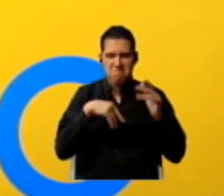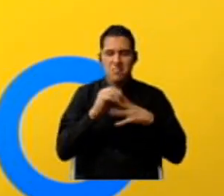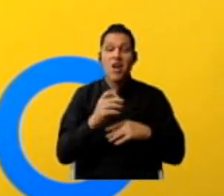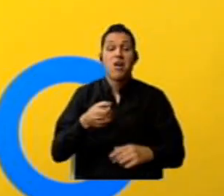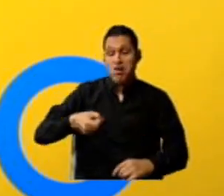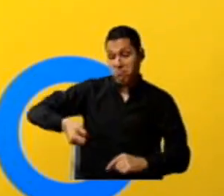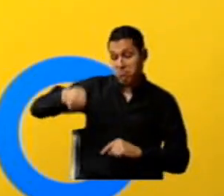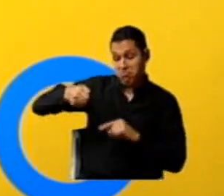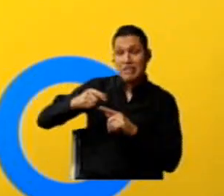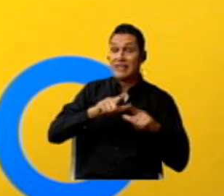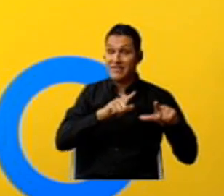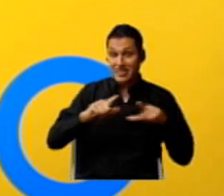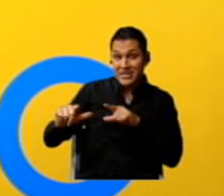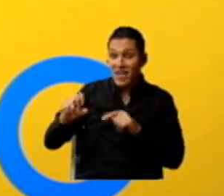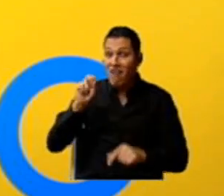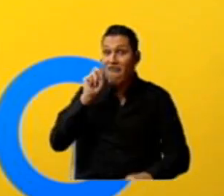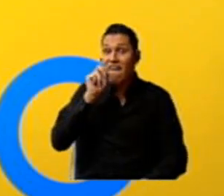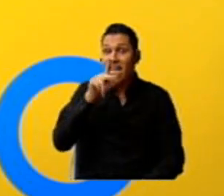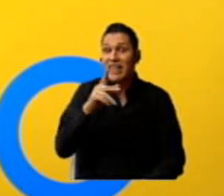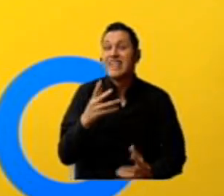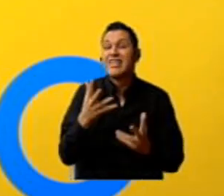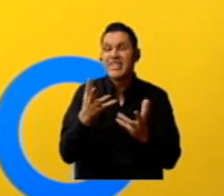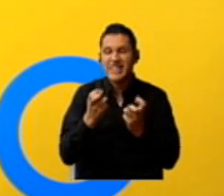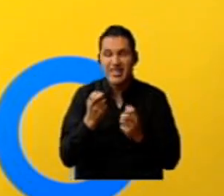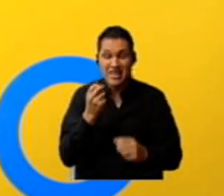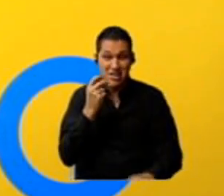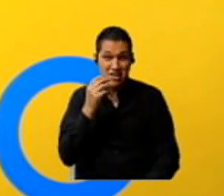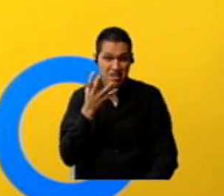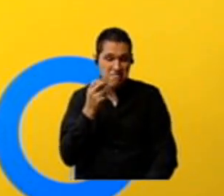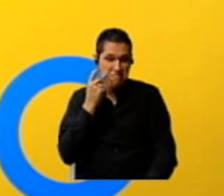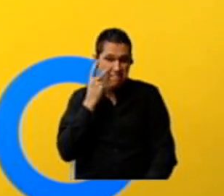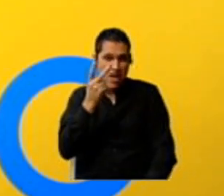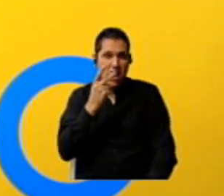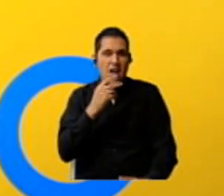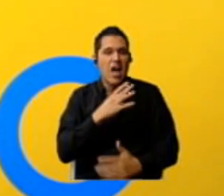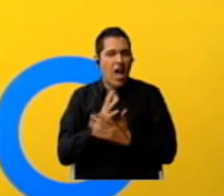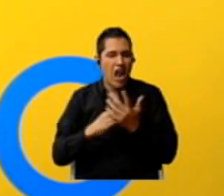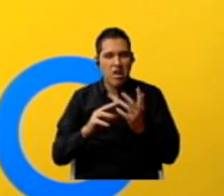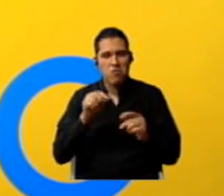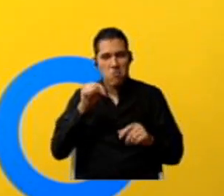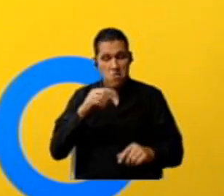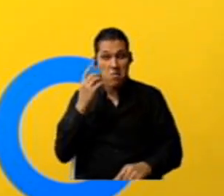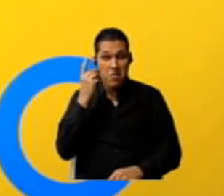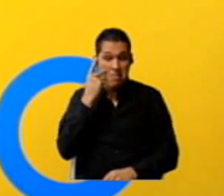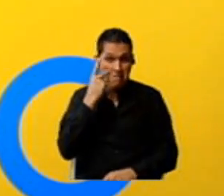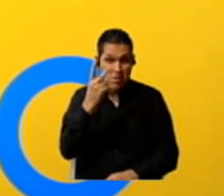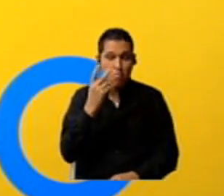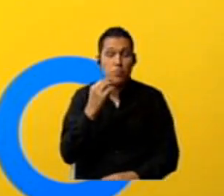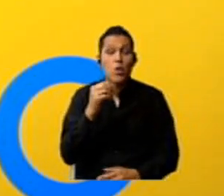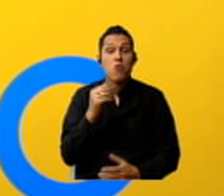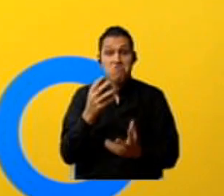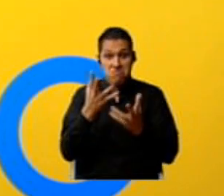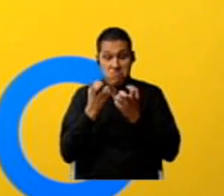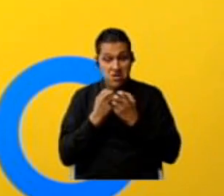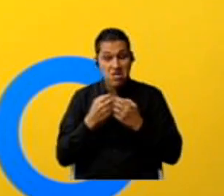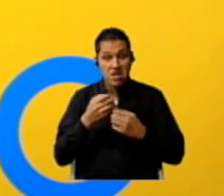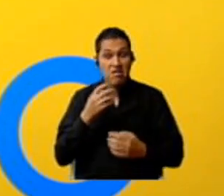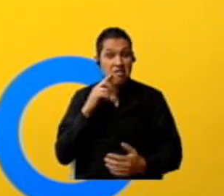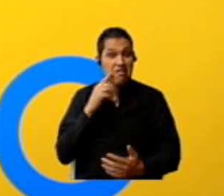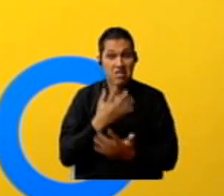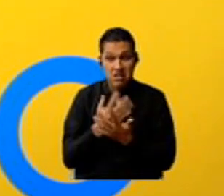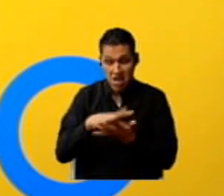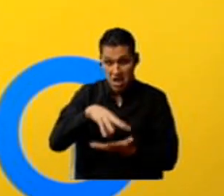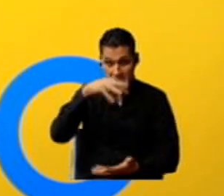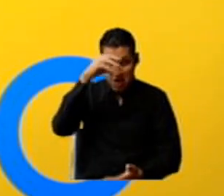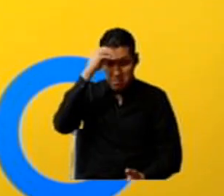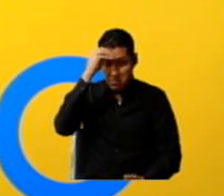ready. Okay. I want to know if you learned something today. Do you want to give it a try before